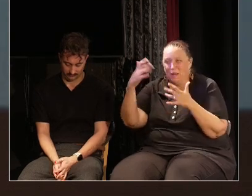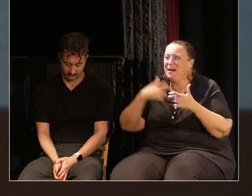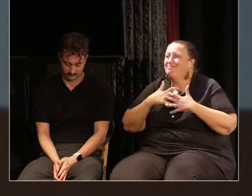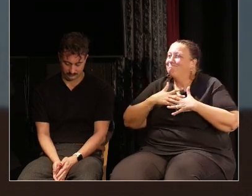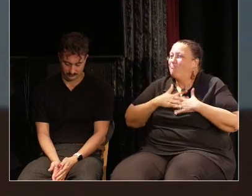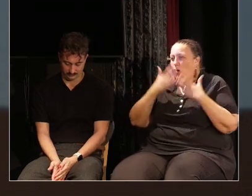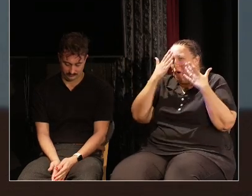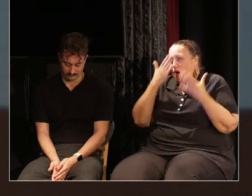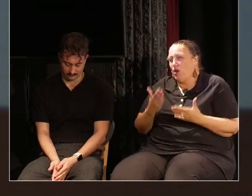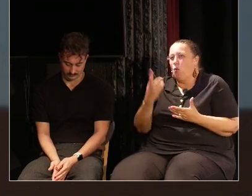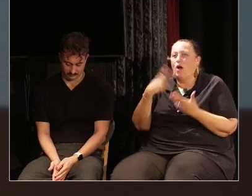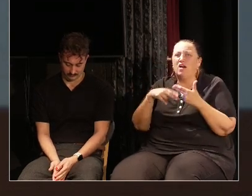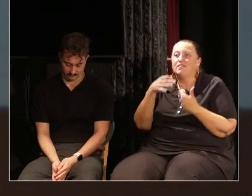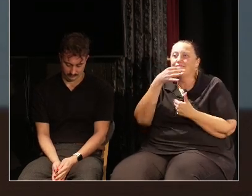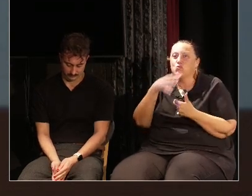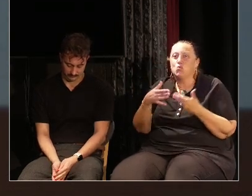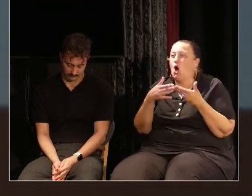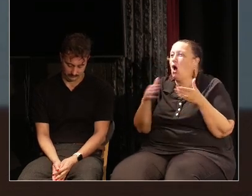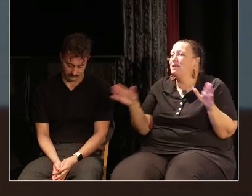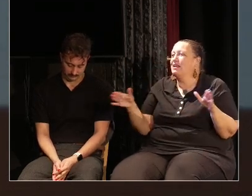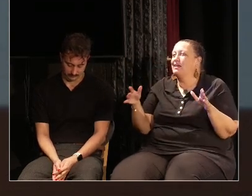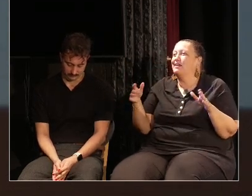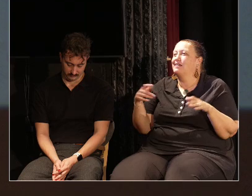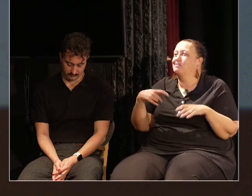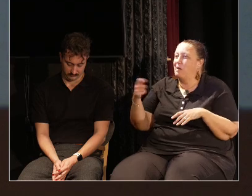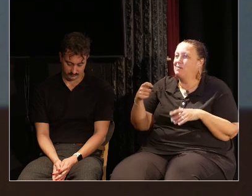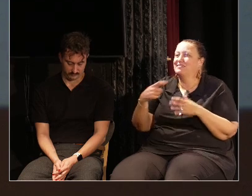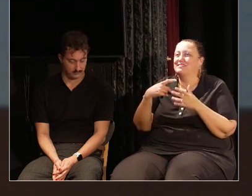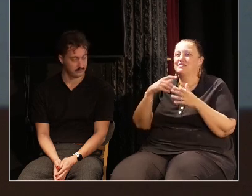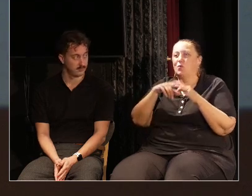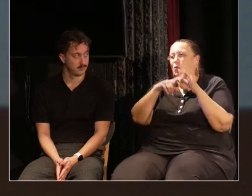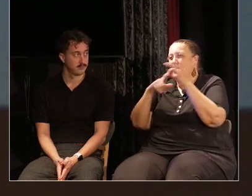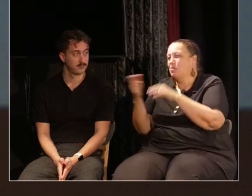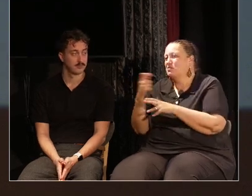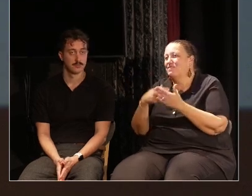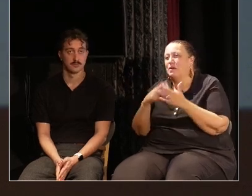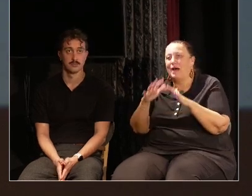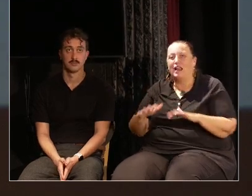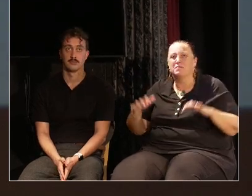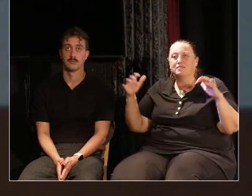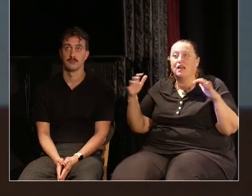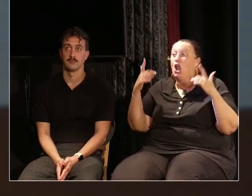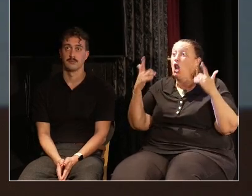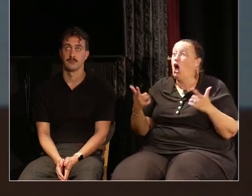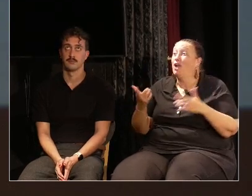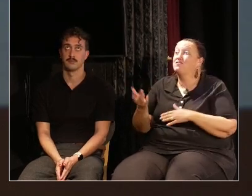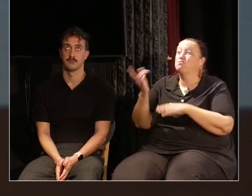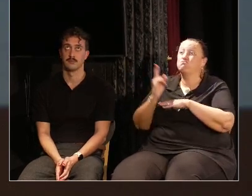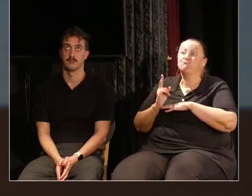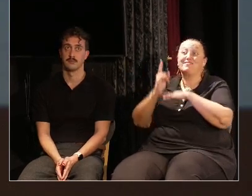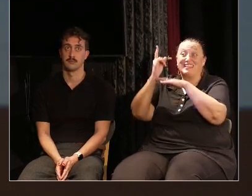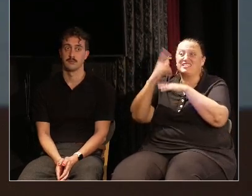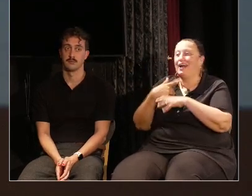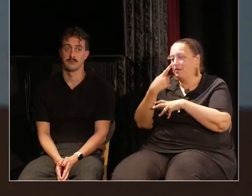being one of the very few openly queer members of Parliament. You get quite a lot of privilege that comes from that, with being able to sit at the table and be part of the